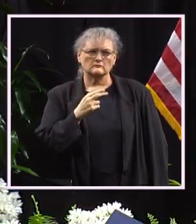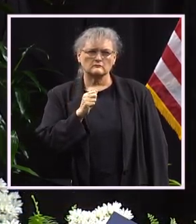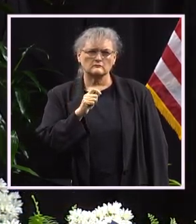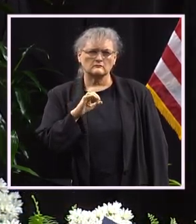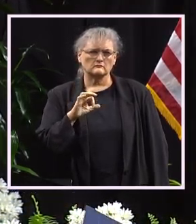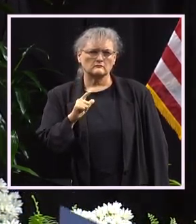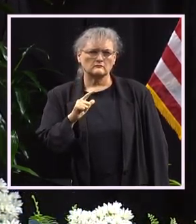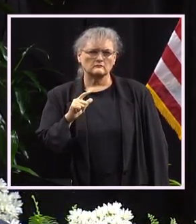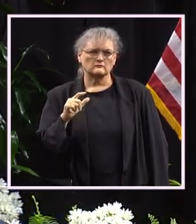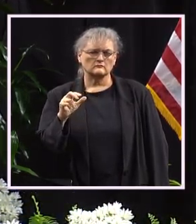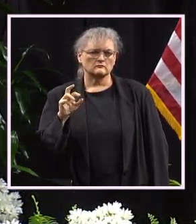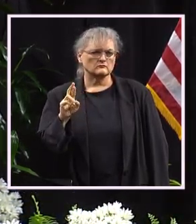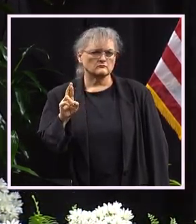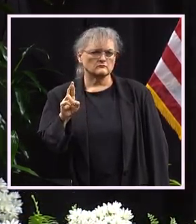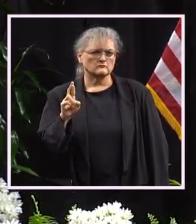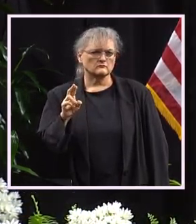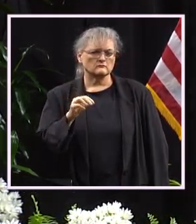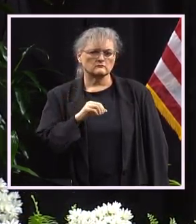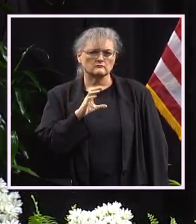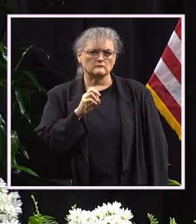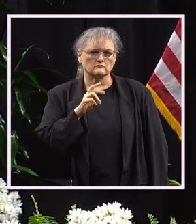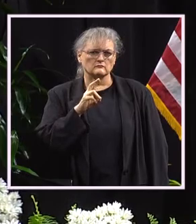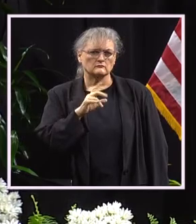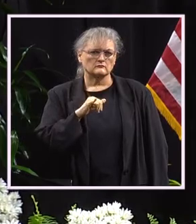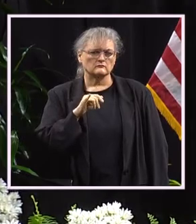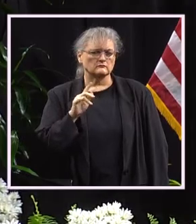laude. Corey M. Tracy.